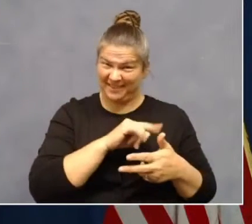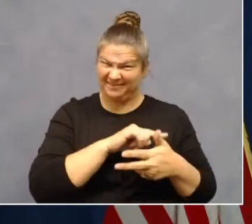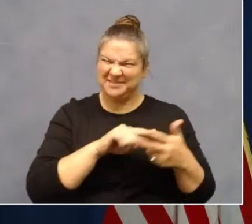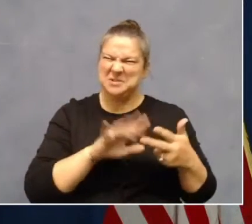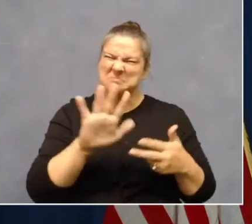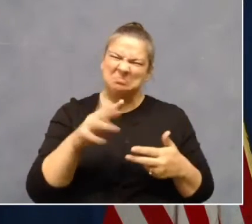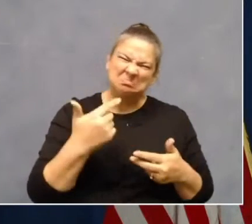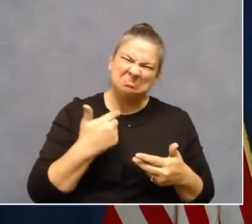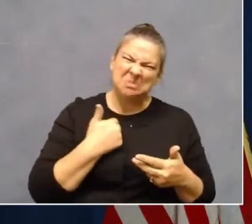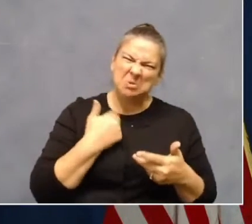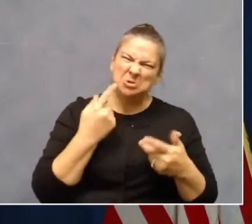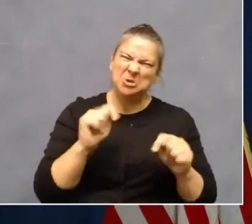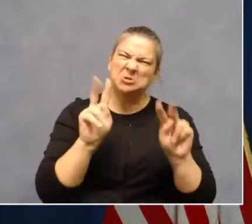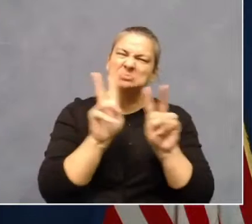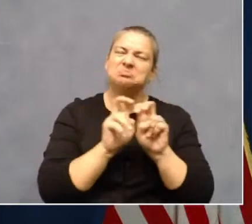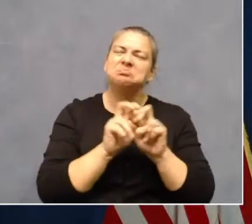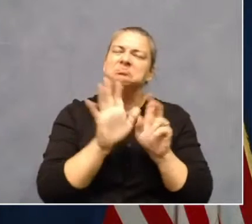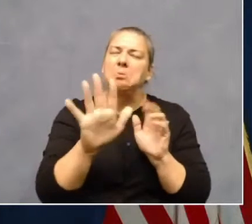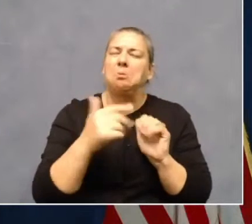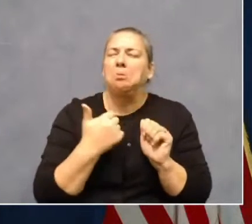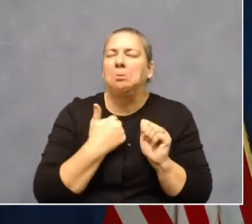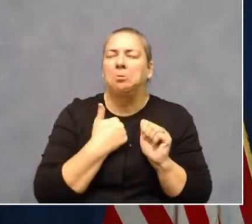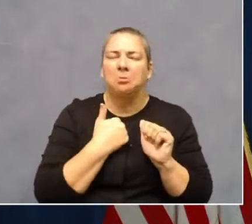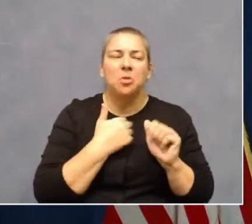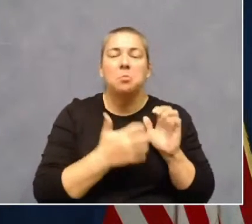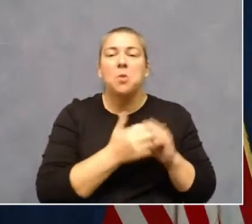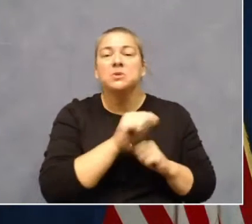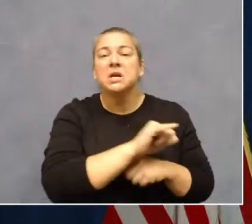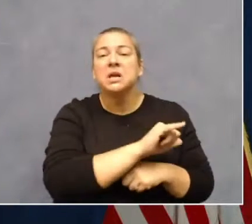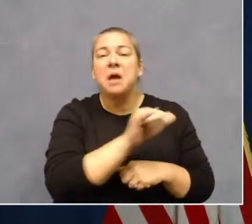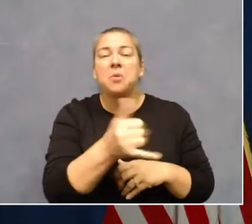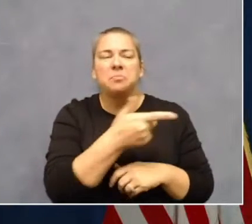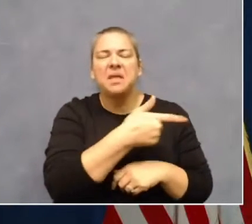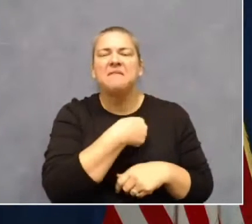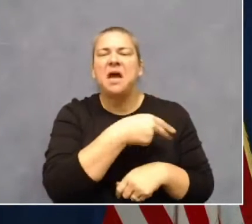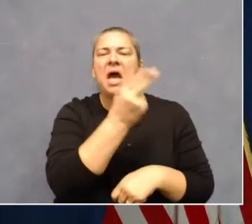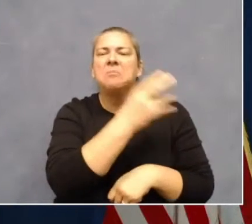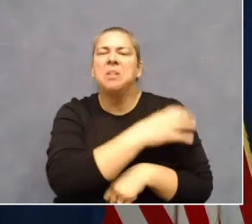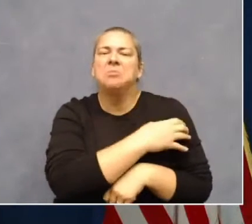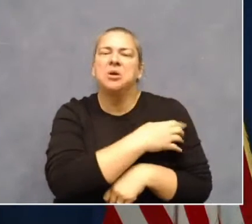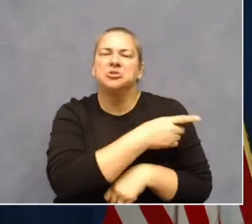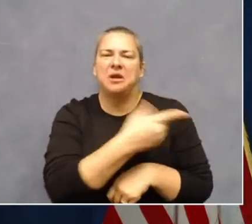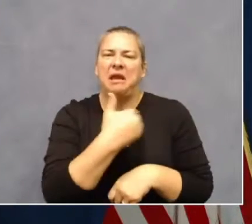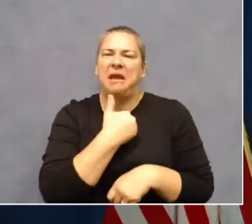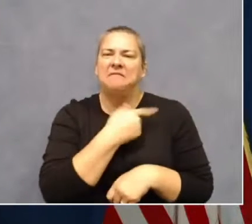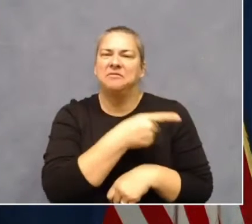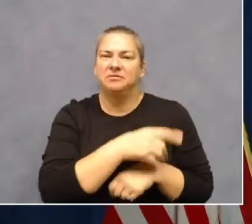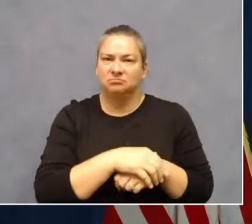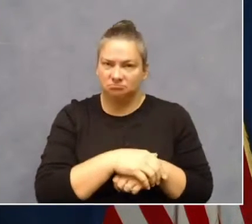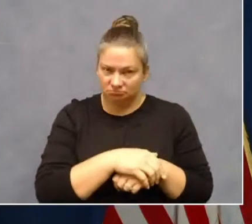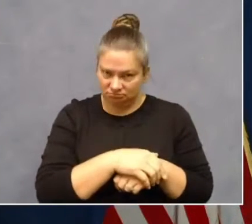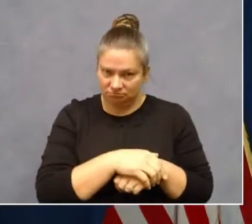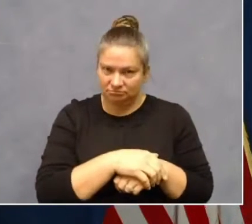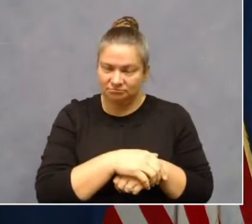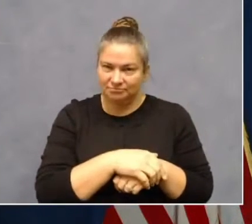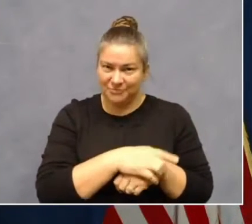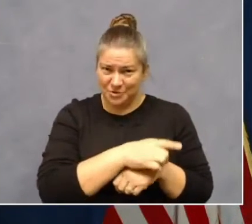together. Hypertension, high blood pressure. Well, how many Kentuckians out there have high blood